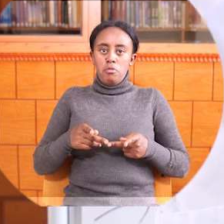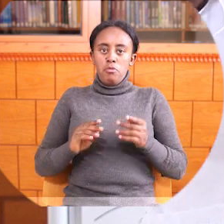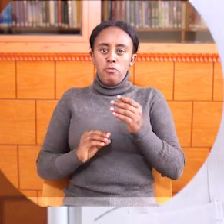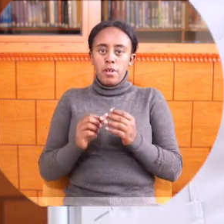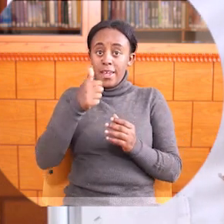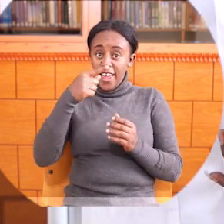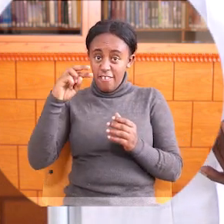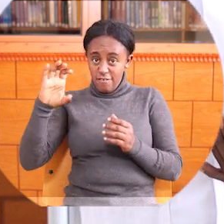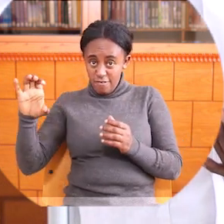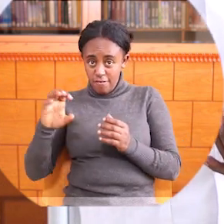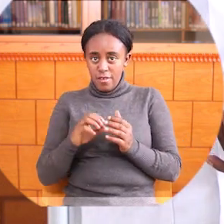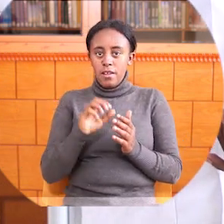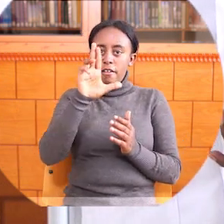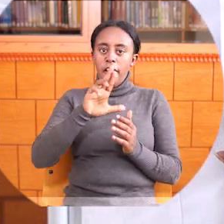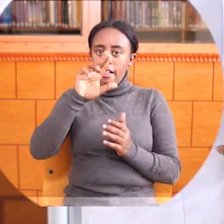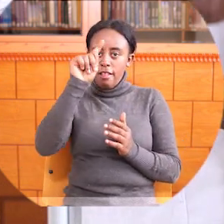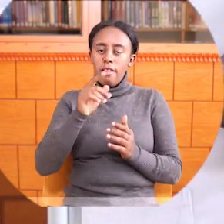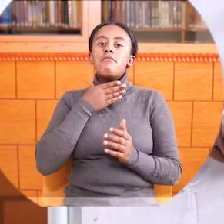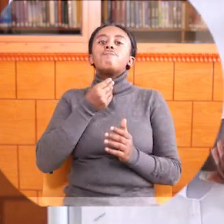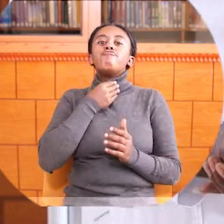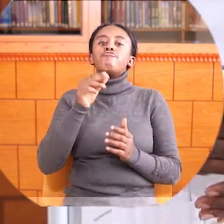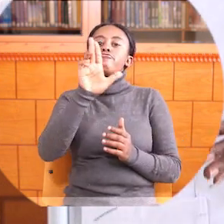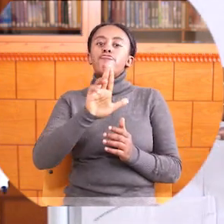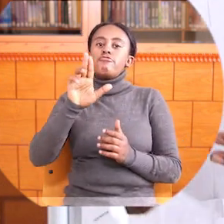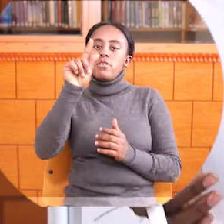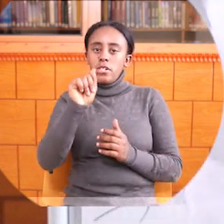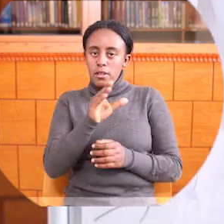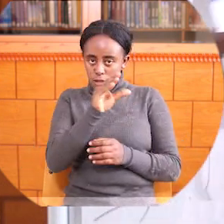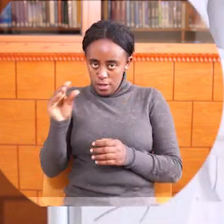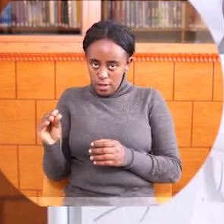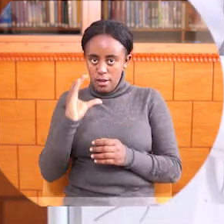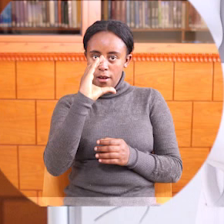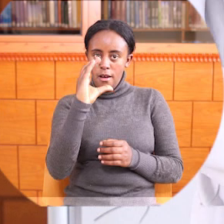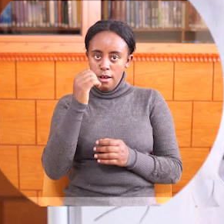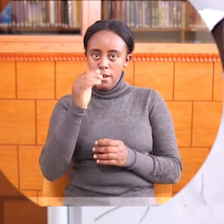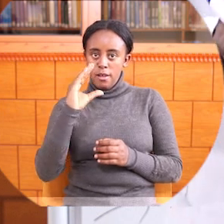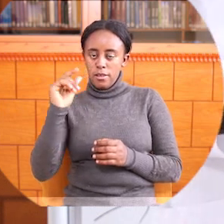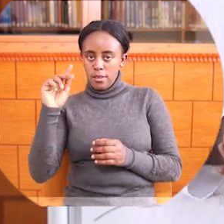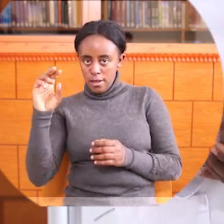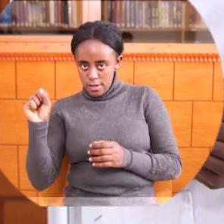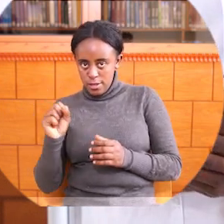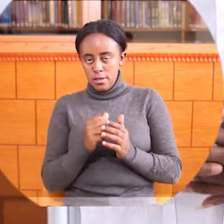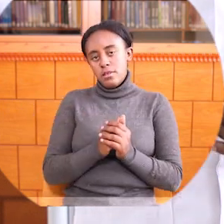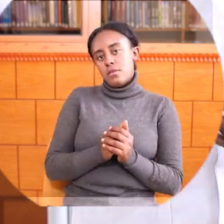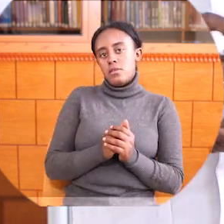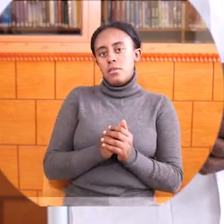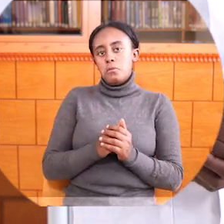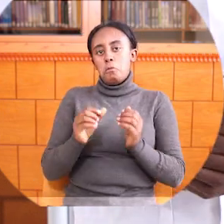a give is called red in Amharic, and cactus is a local